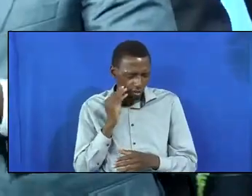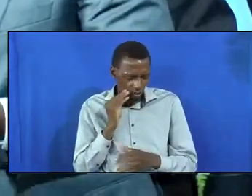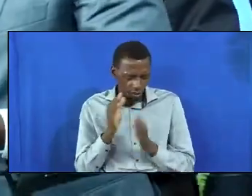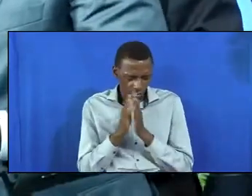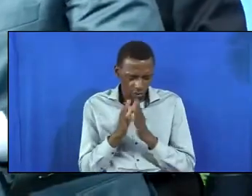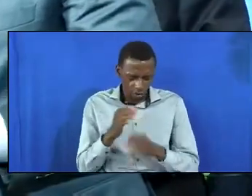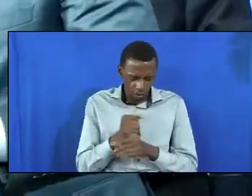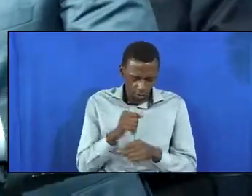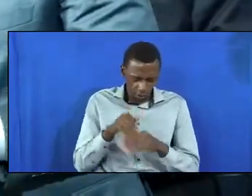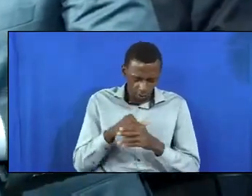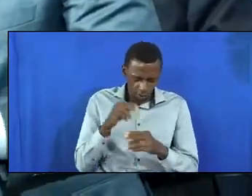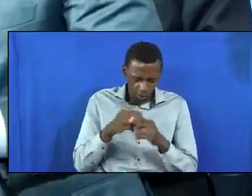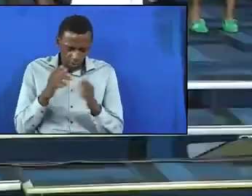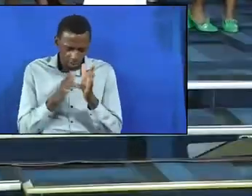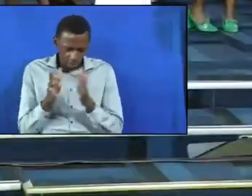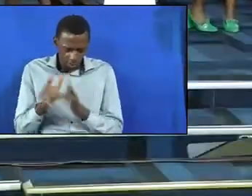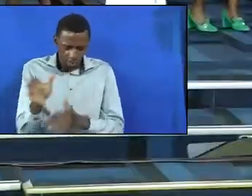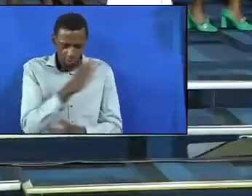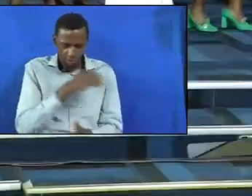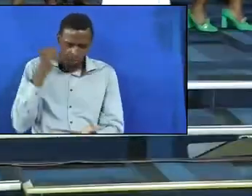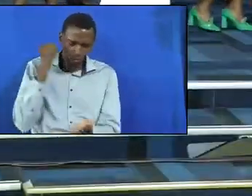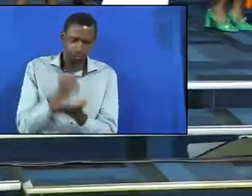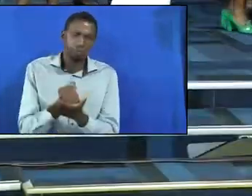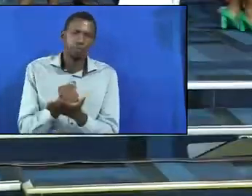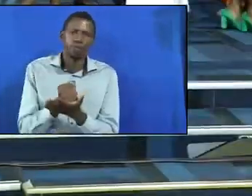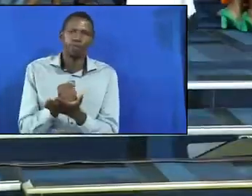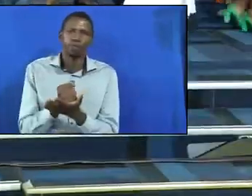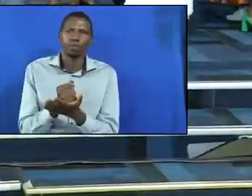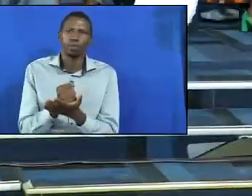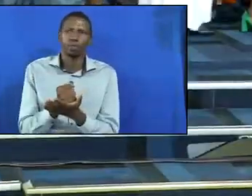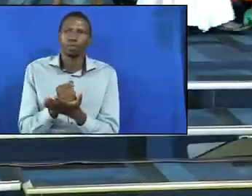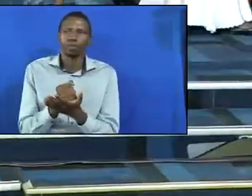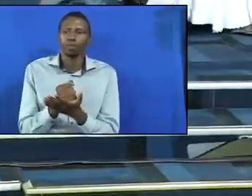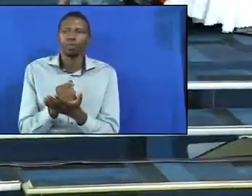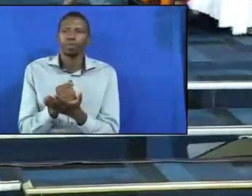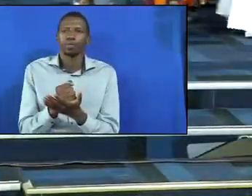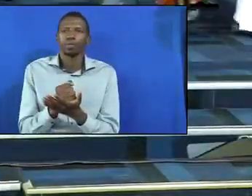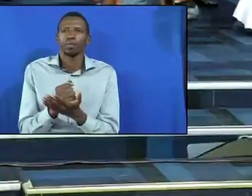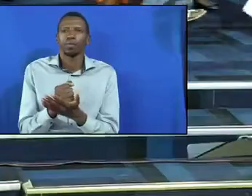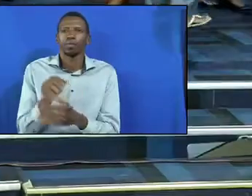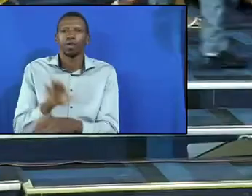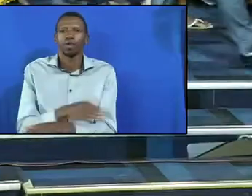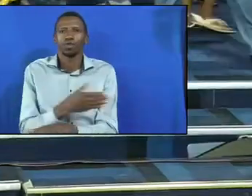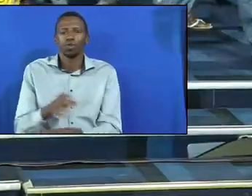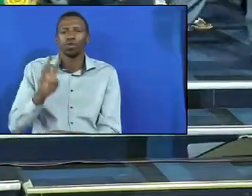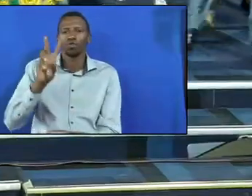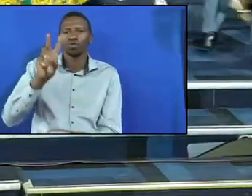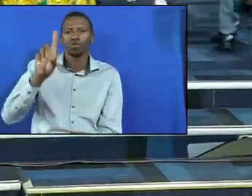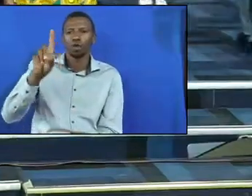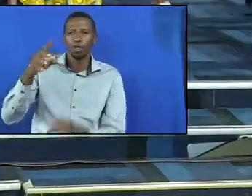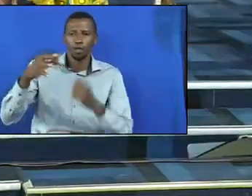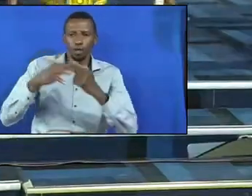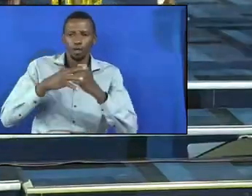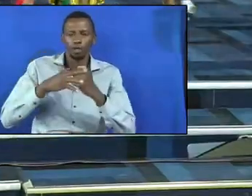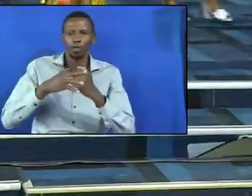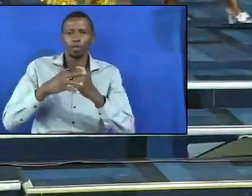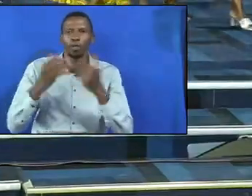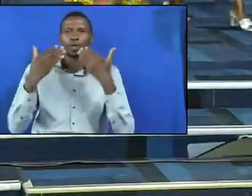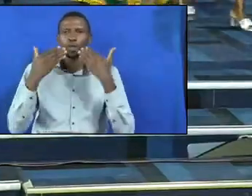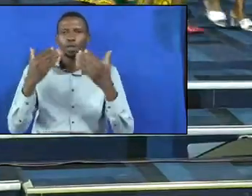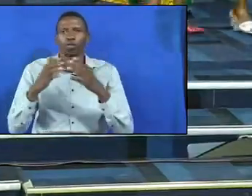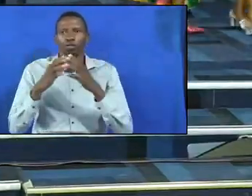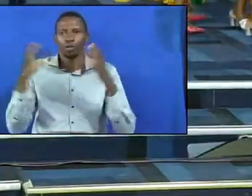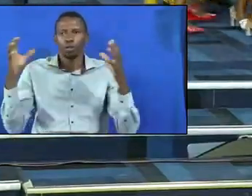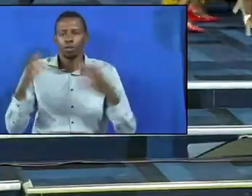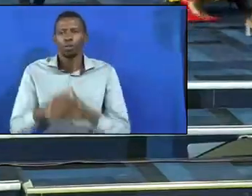Amen. We complete that song, 218, as they go back. Thank you very much. May God cultivate that